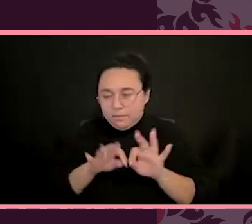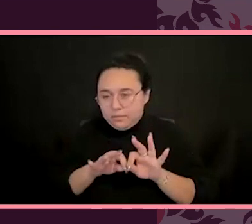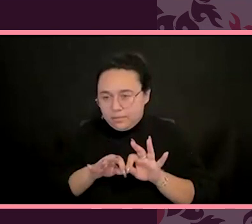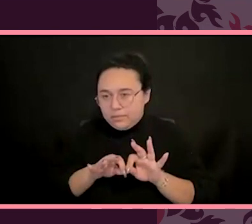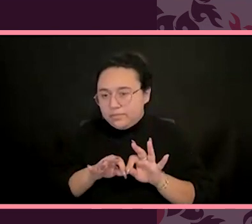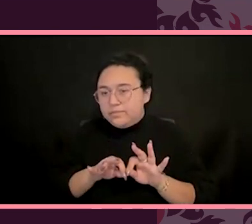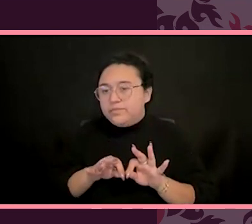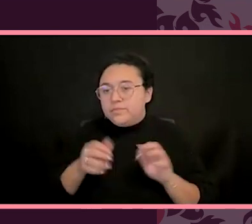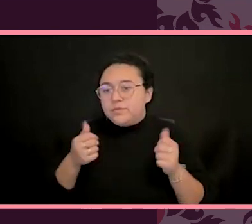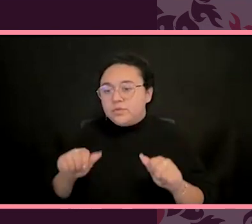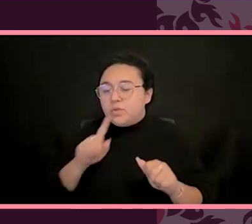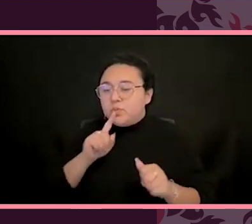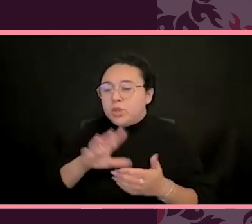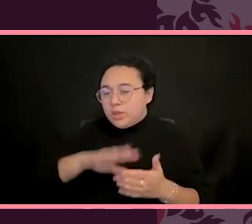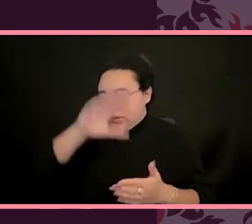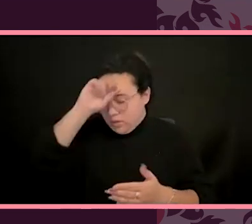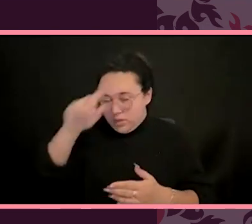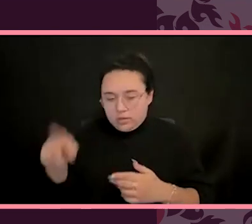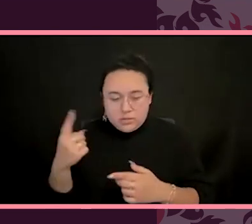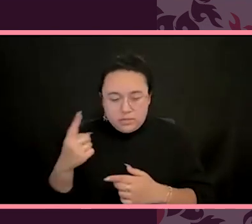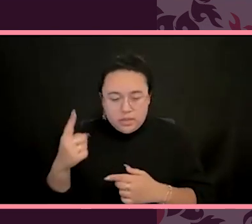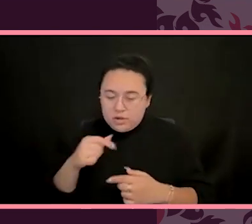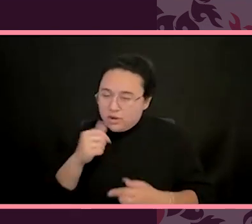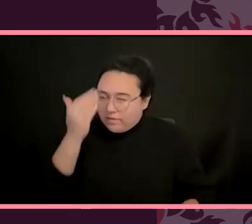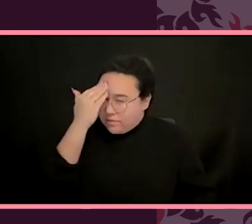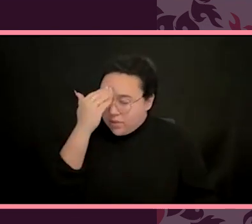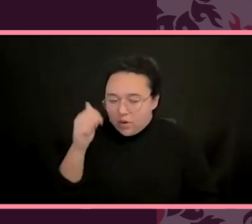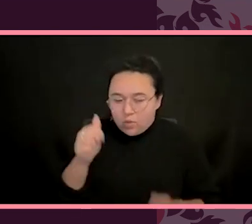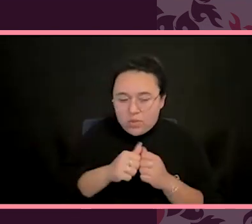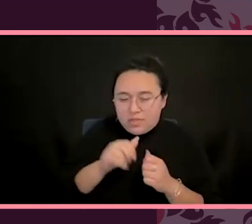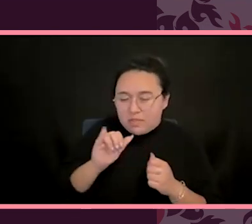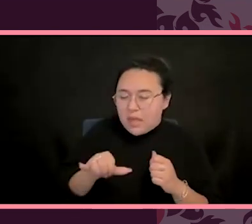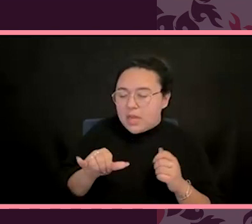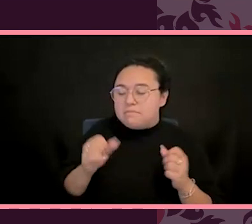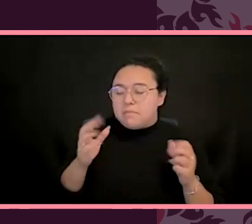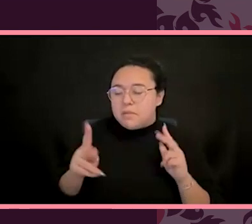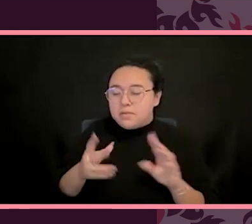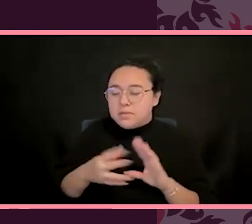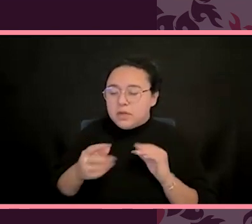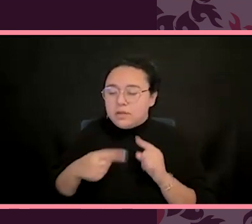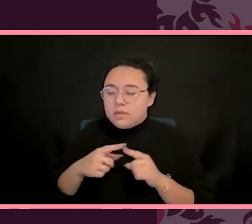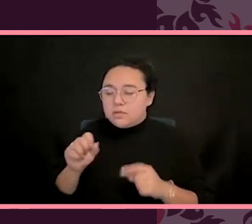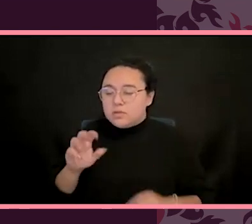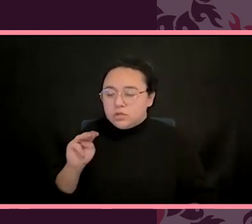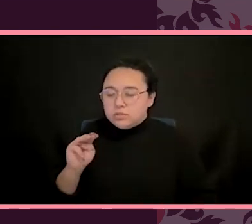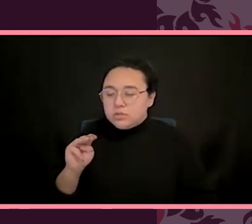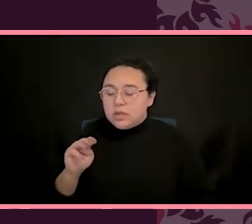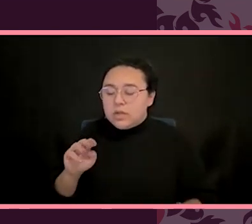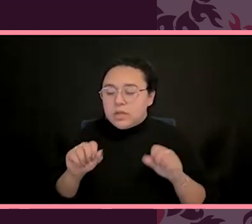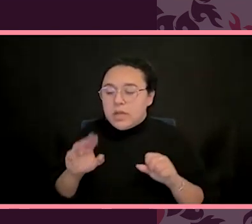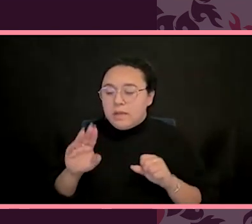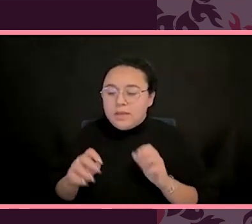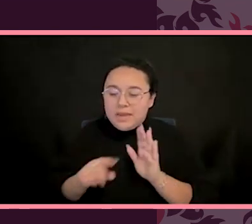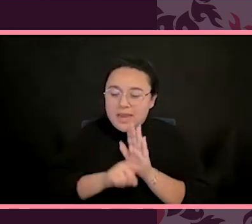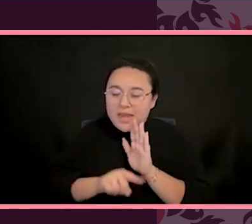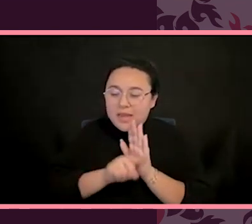you're trying to really learn about something that you're not familiar with, you know, a lot of people talk about social media and social media can be a negative place. And,